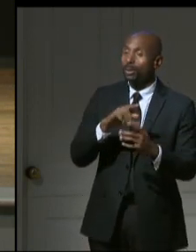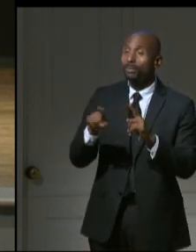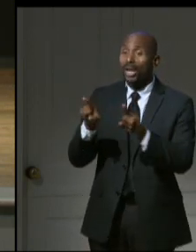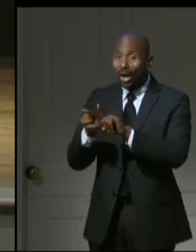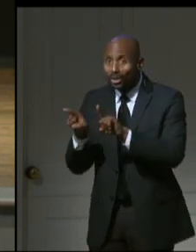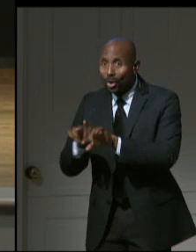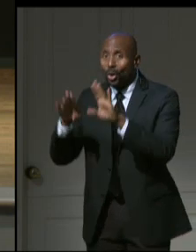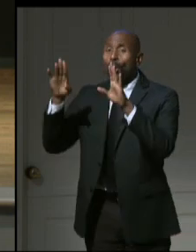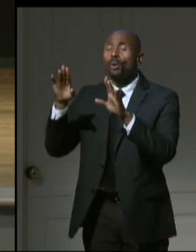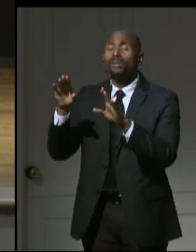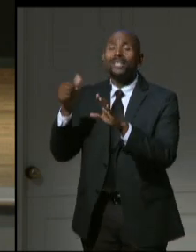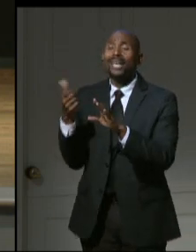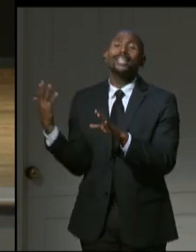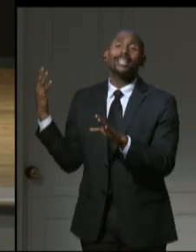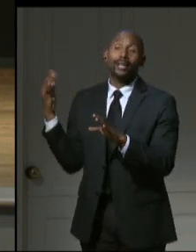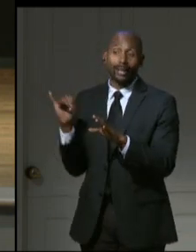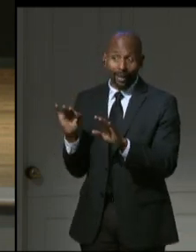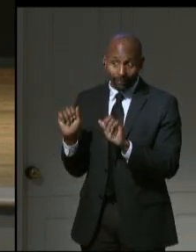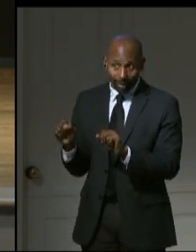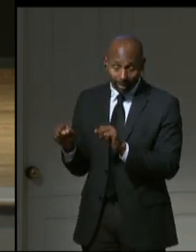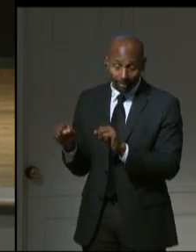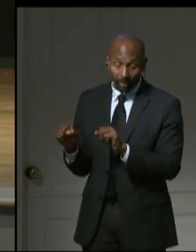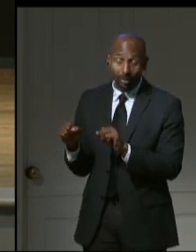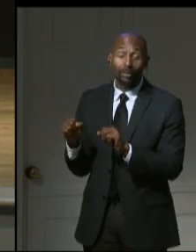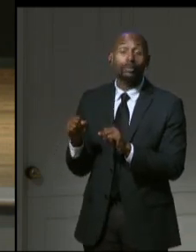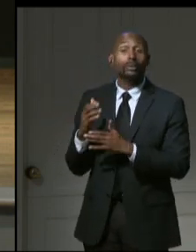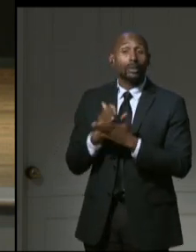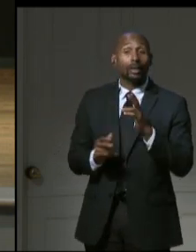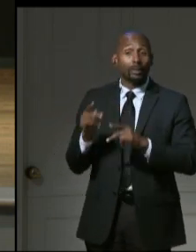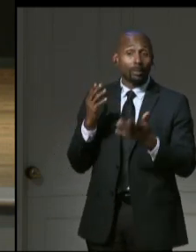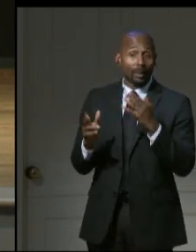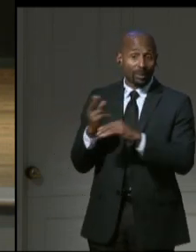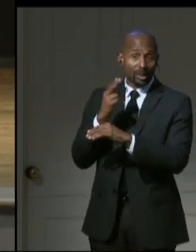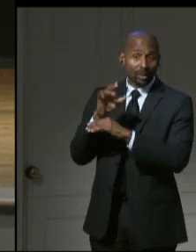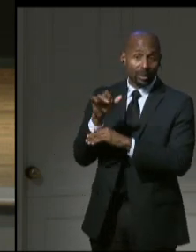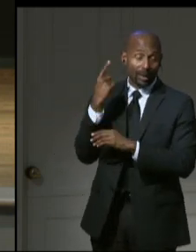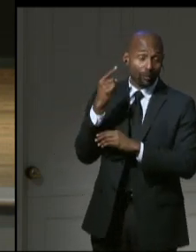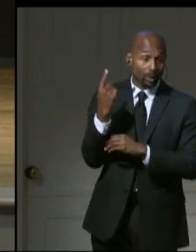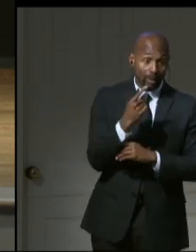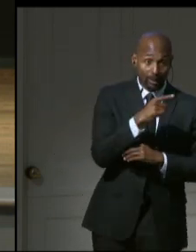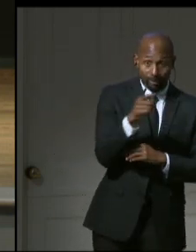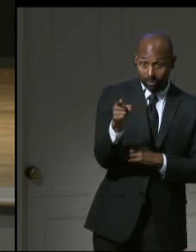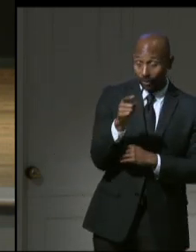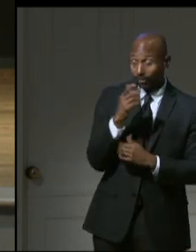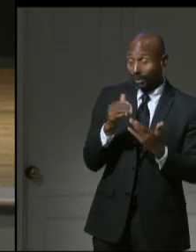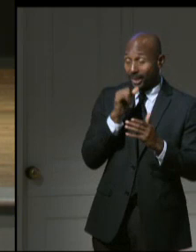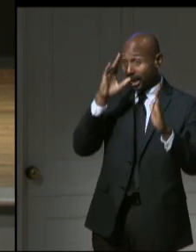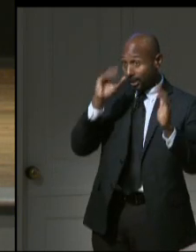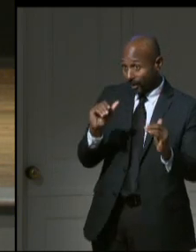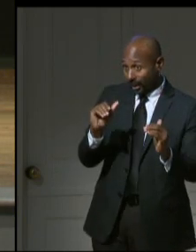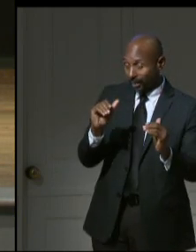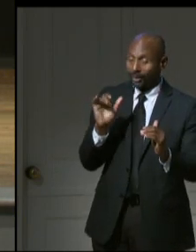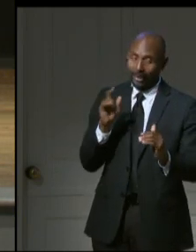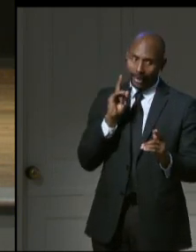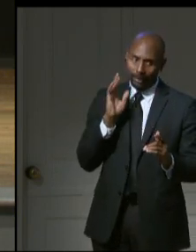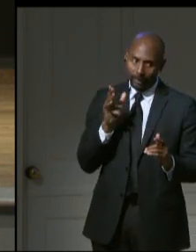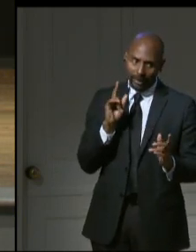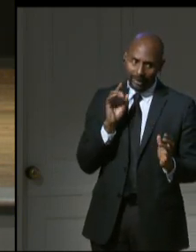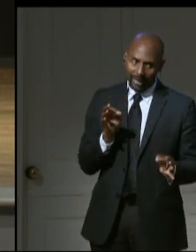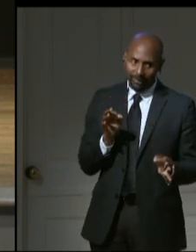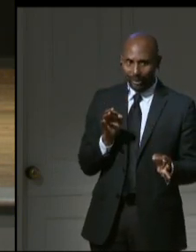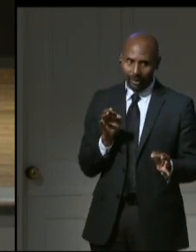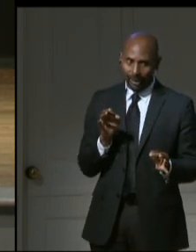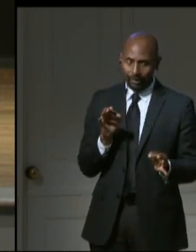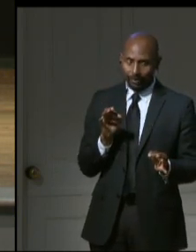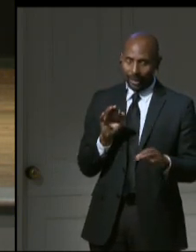anything if possible. So some people might be using it for something you didn't expect. That would definitely be